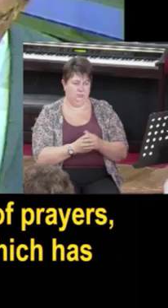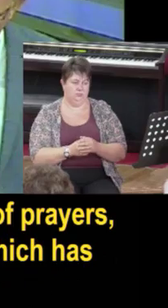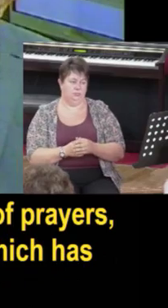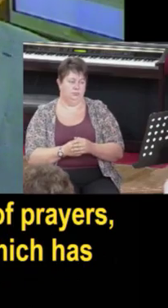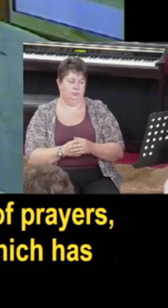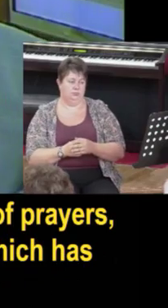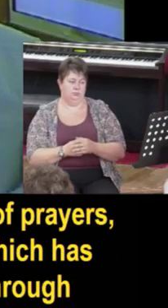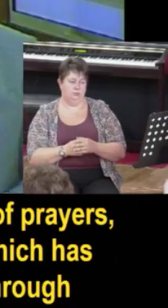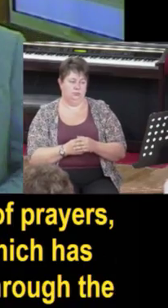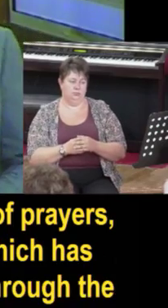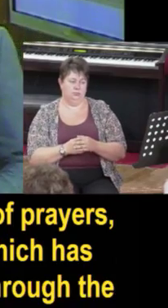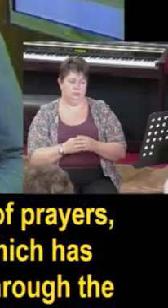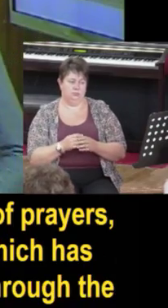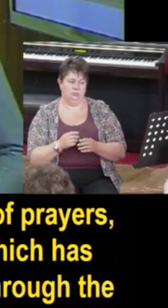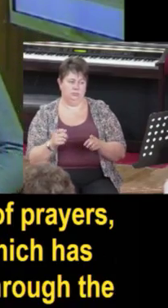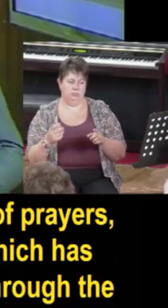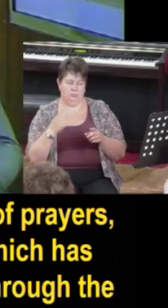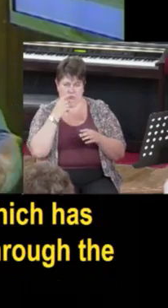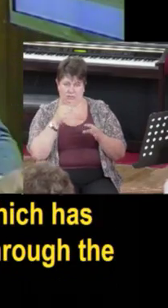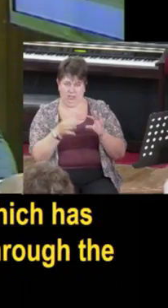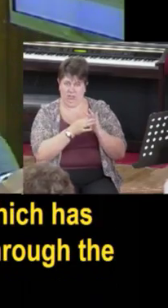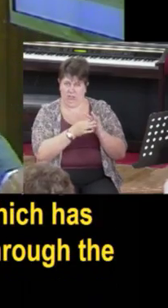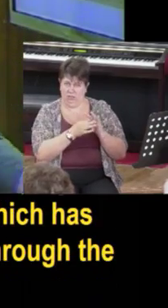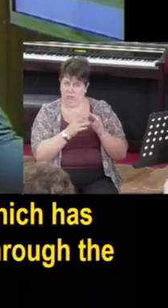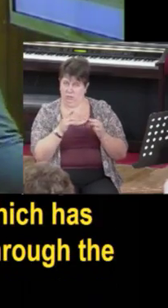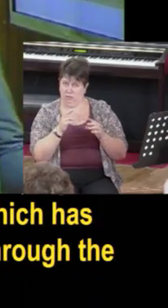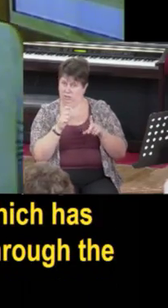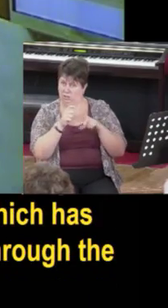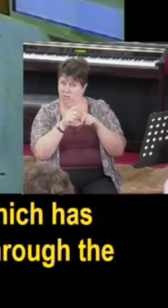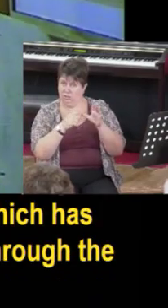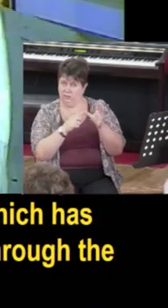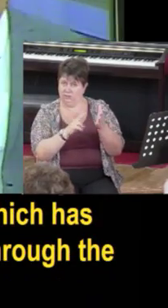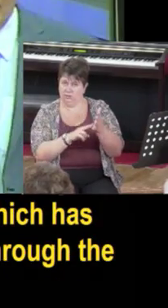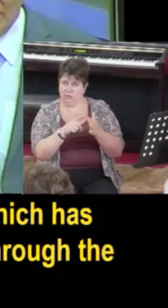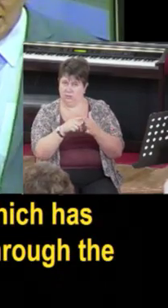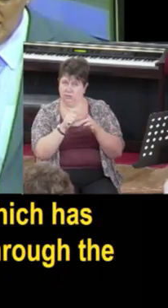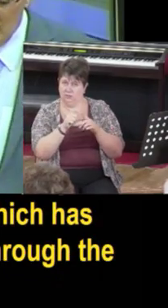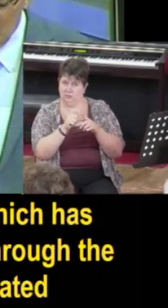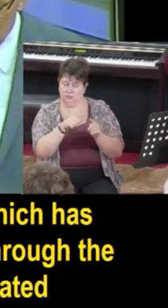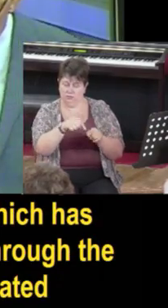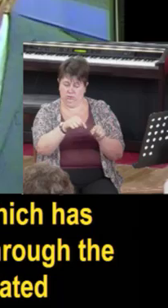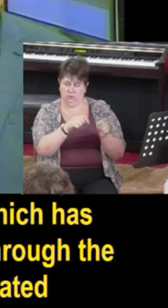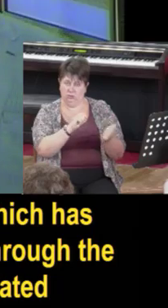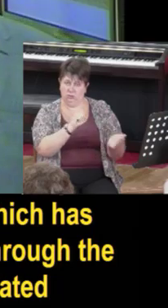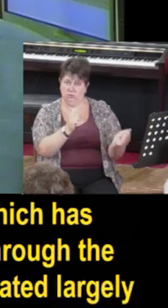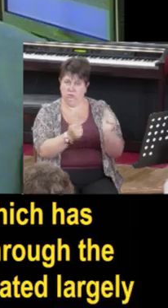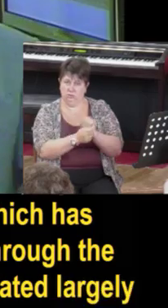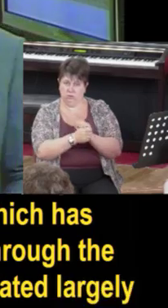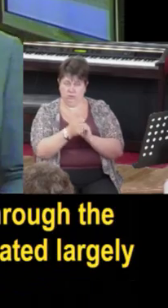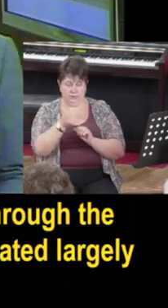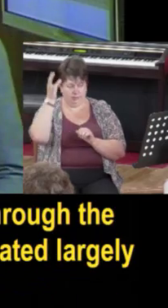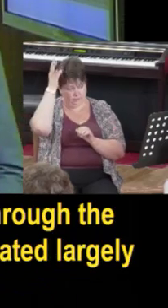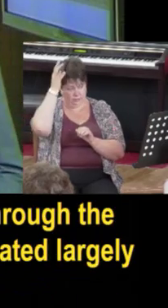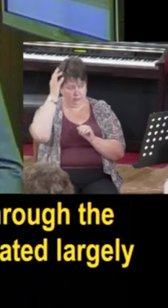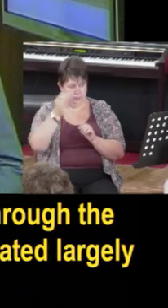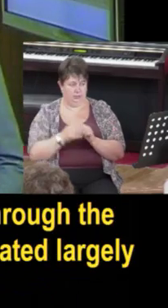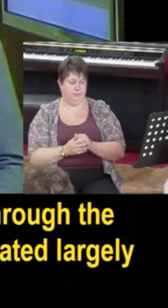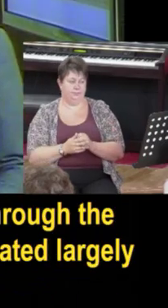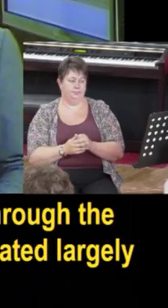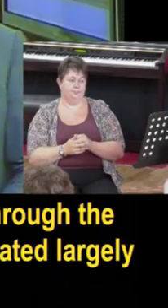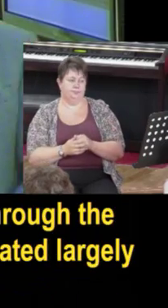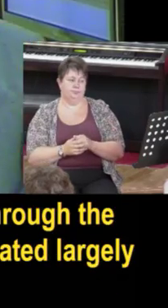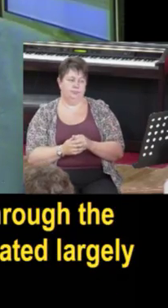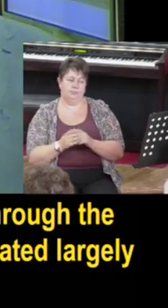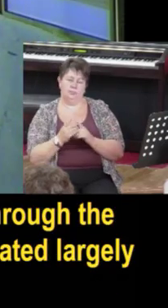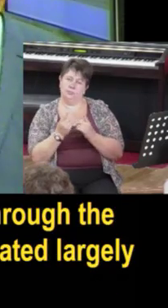Although it's largely associated with the name of David, the shepherd boy who became king of Israel,